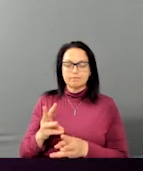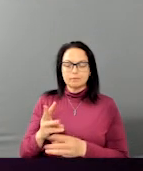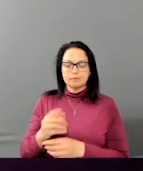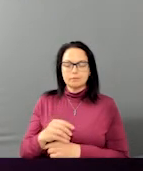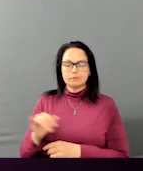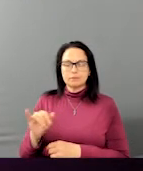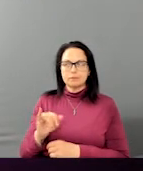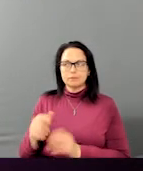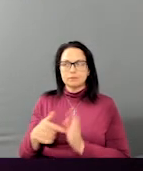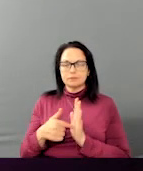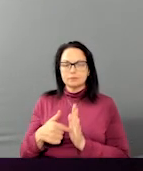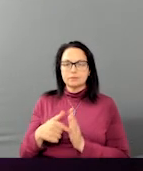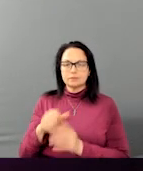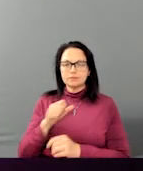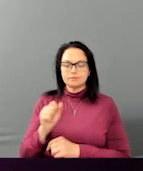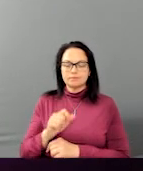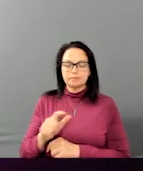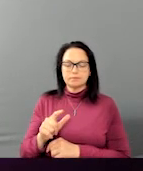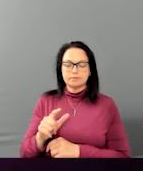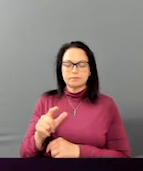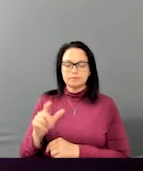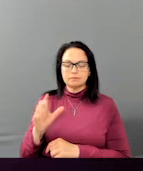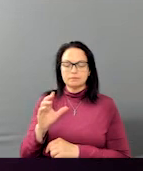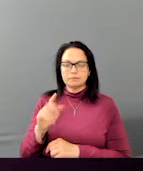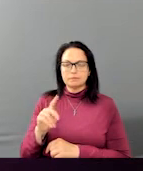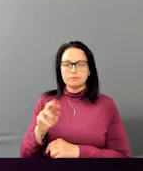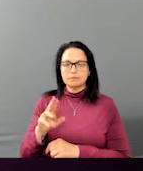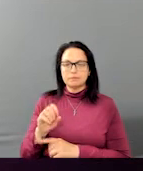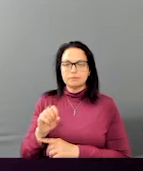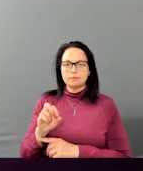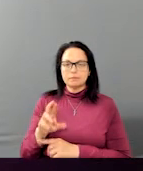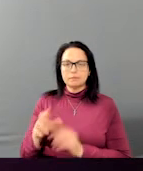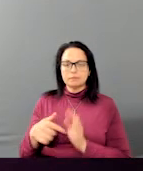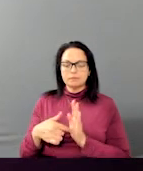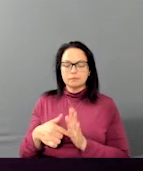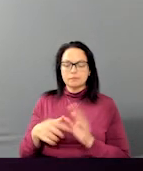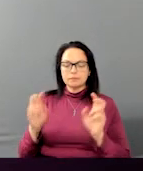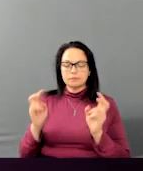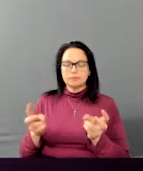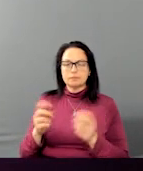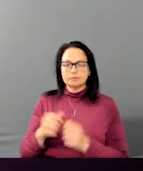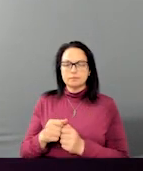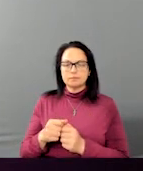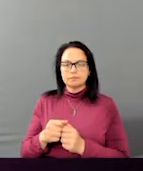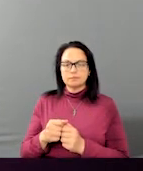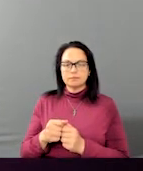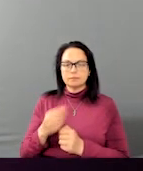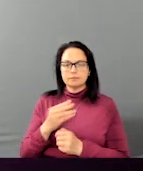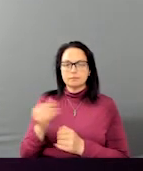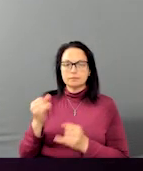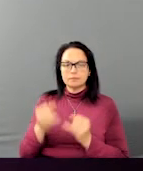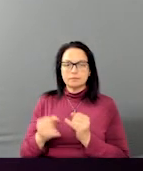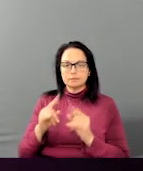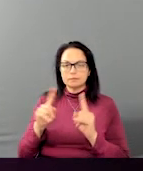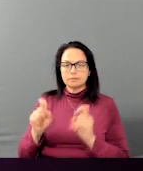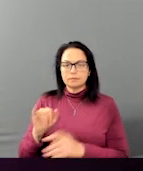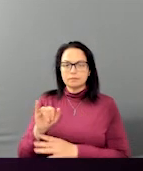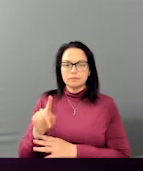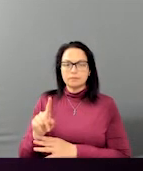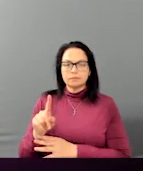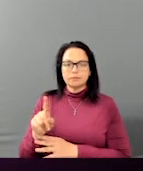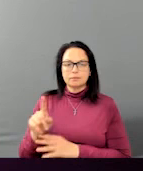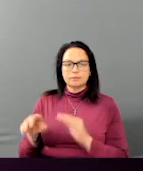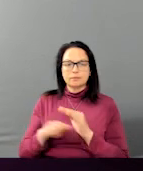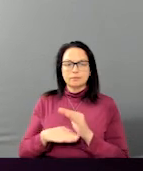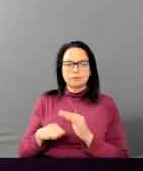not all browsers will show the title hover when you hover over it. And then last is the test IDs. It's basically the